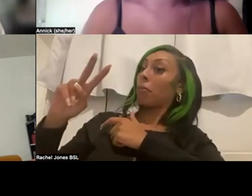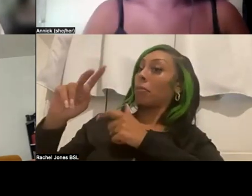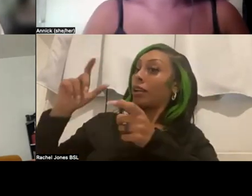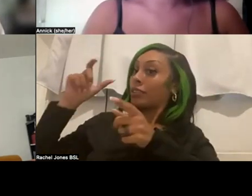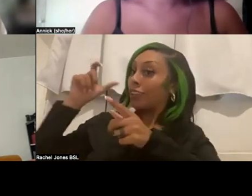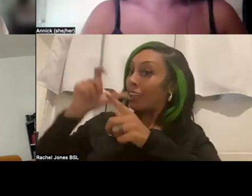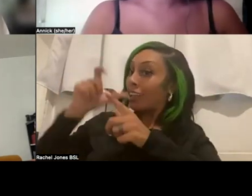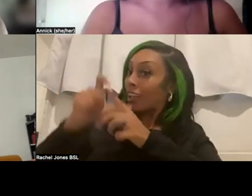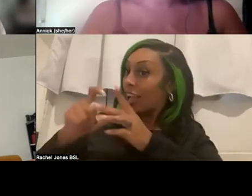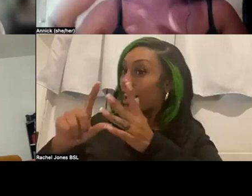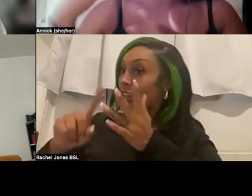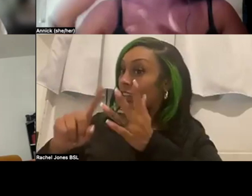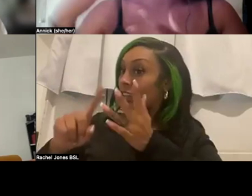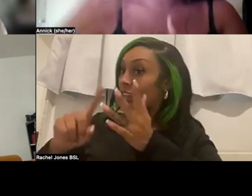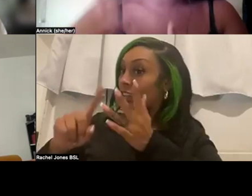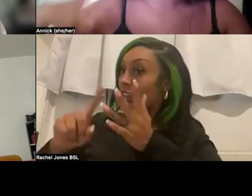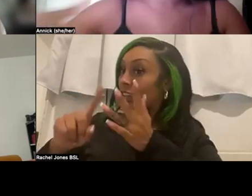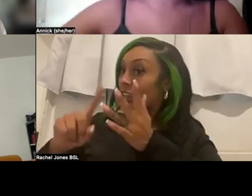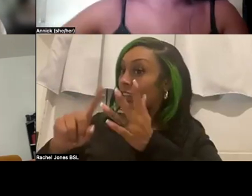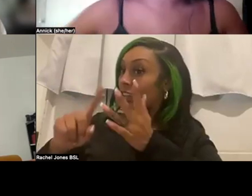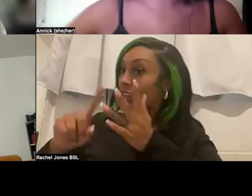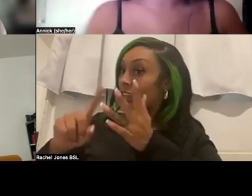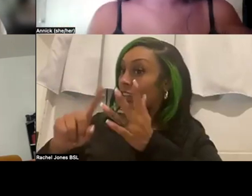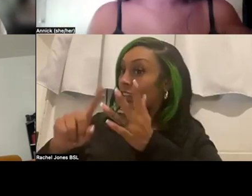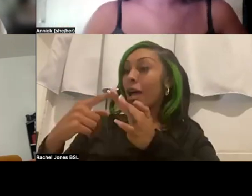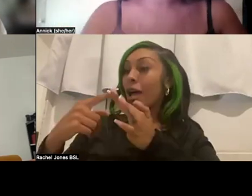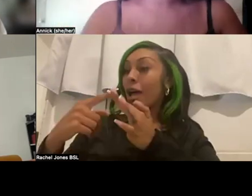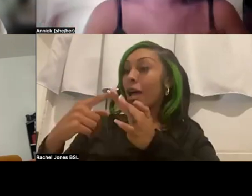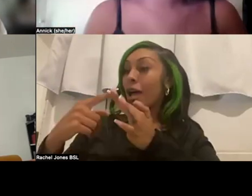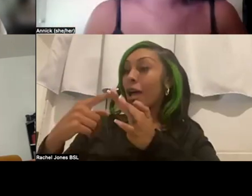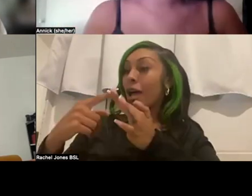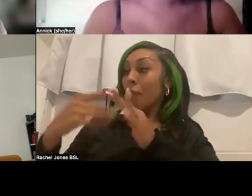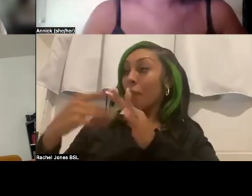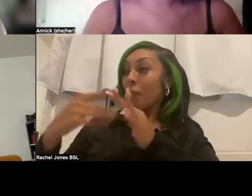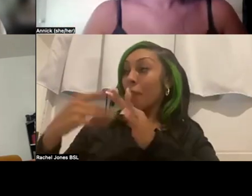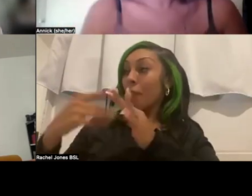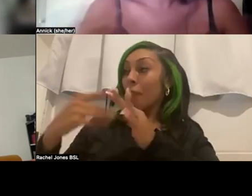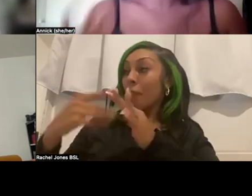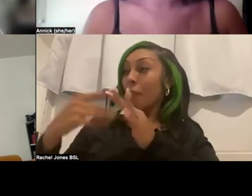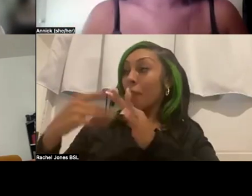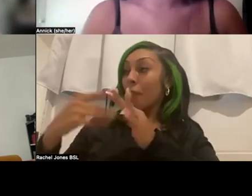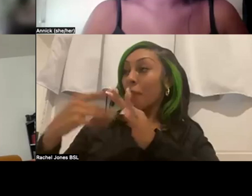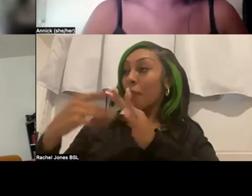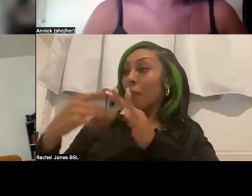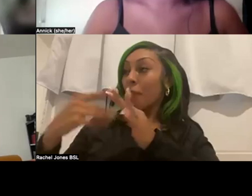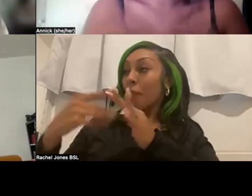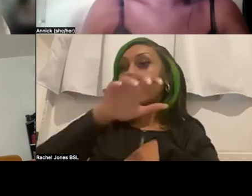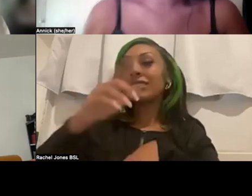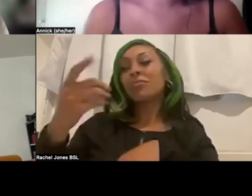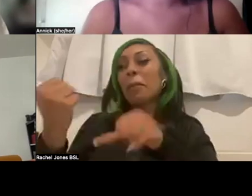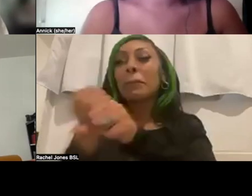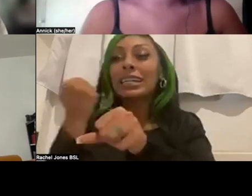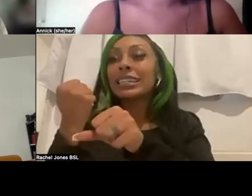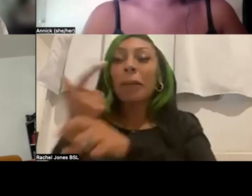work of these young people, taking what they learned in Sheikh to other places, creating their own, I don't know, media production company, their own